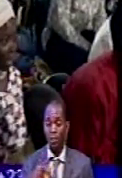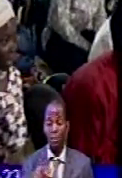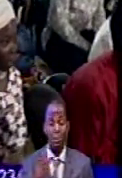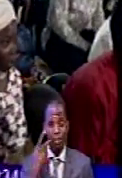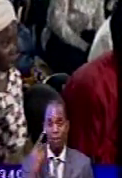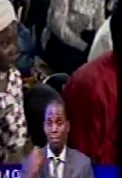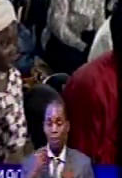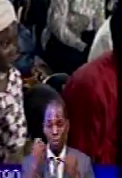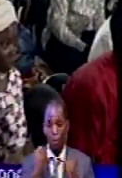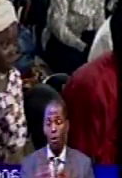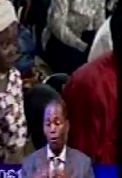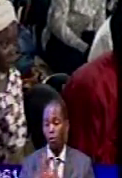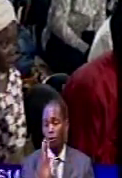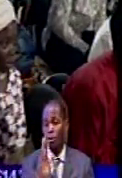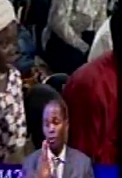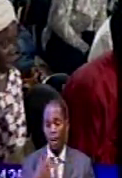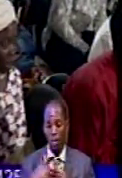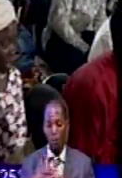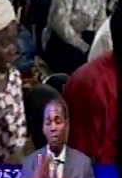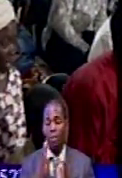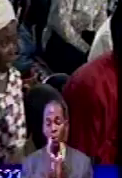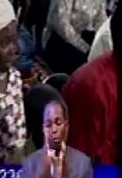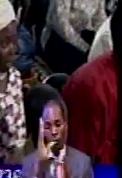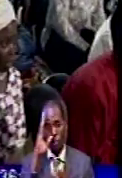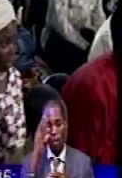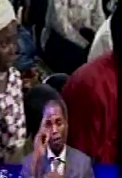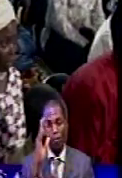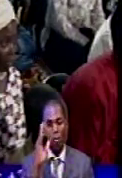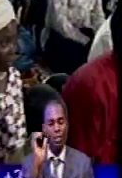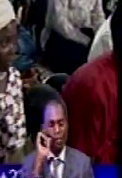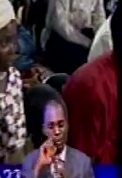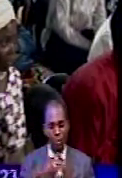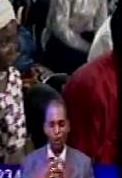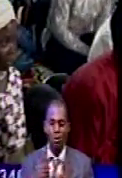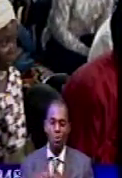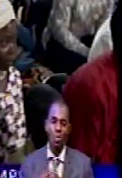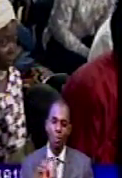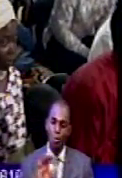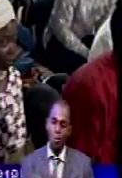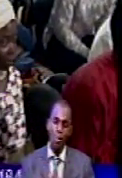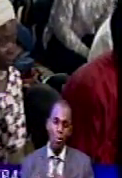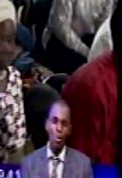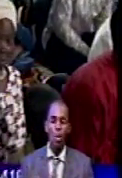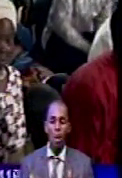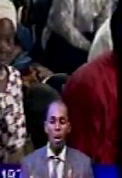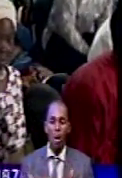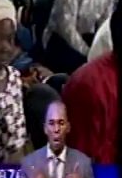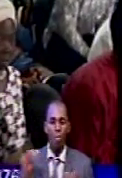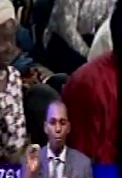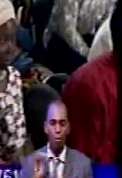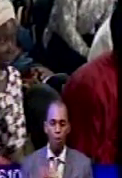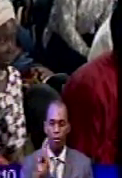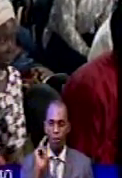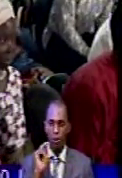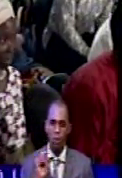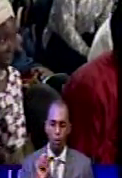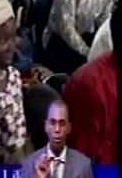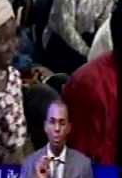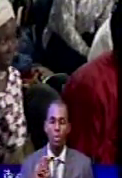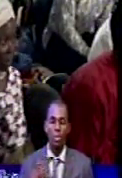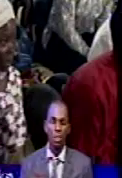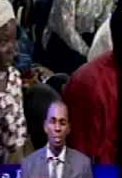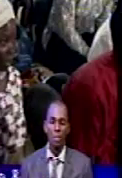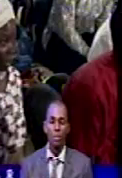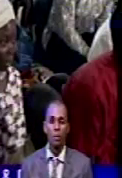a thick swelling mass. And when you touch, you feel something strong. In fact, it was so tough to the point